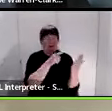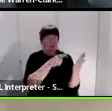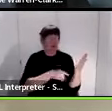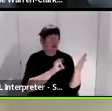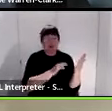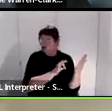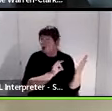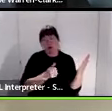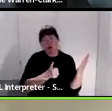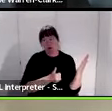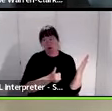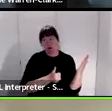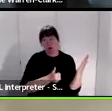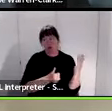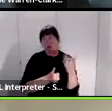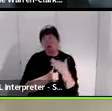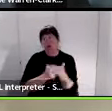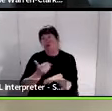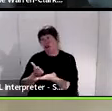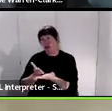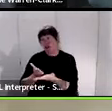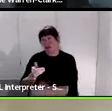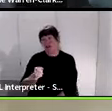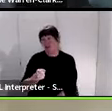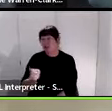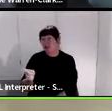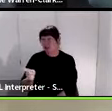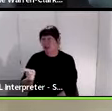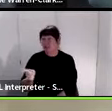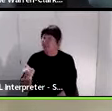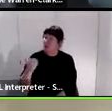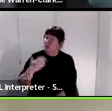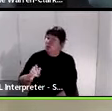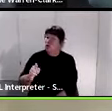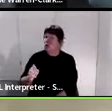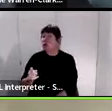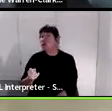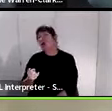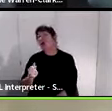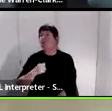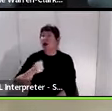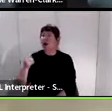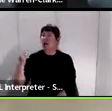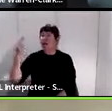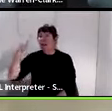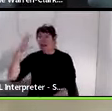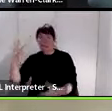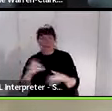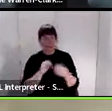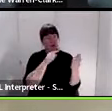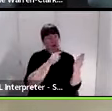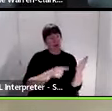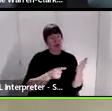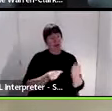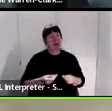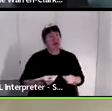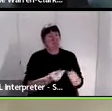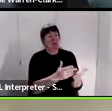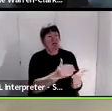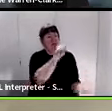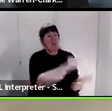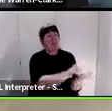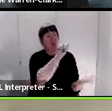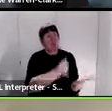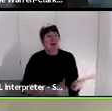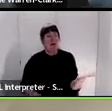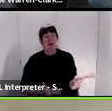that any of you would like that to be part of your parliamentary legacy, having your name attached to turning an ambitious law